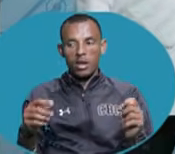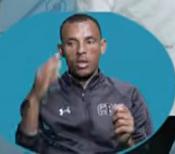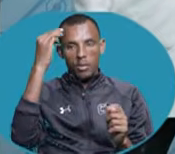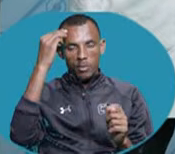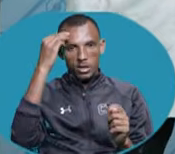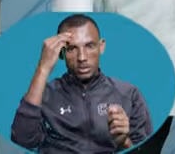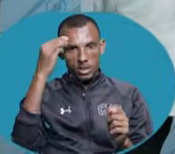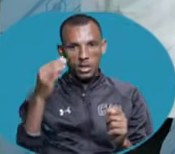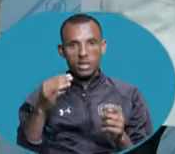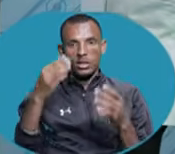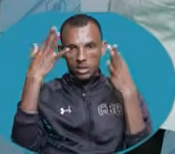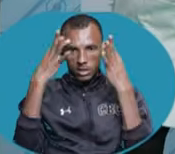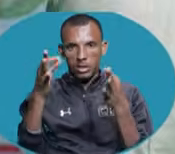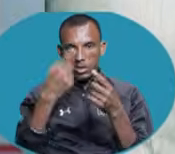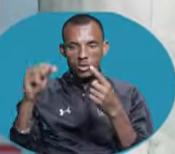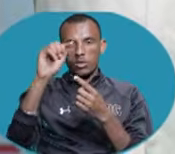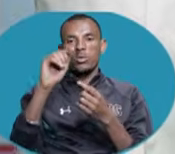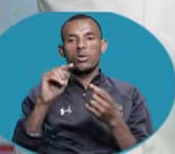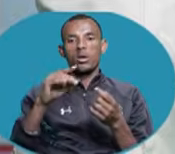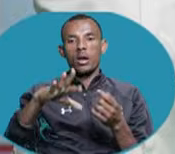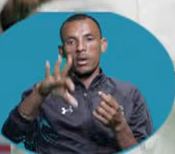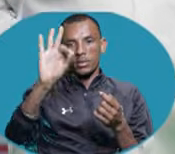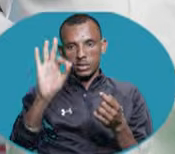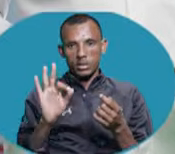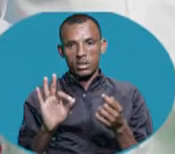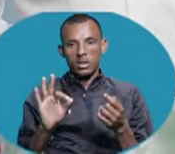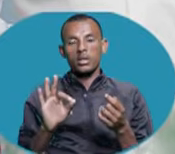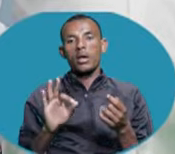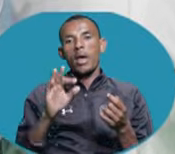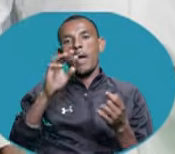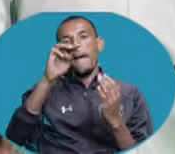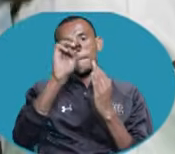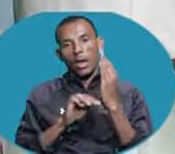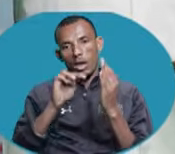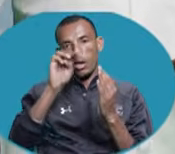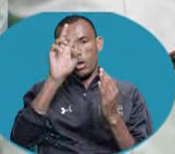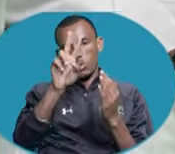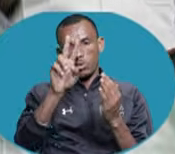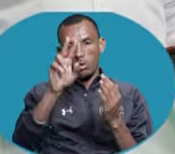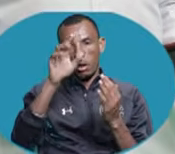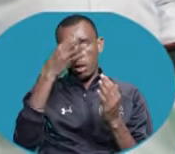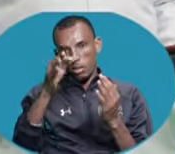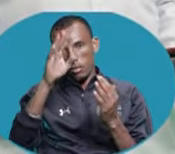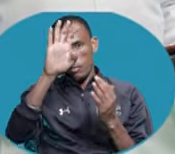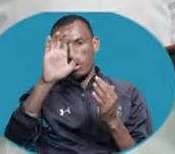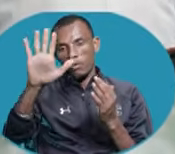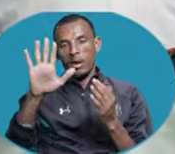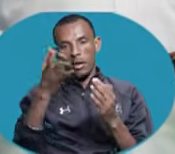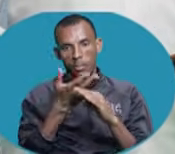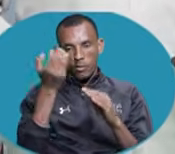capture Berlin on May 2, 1945. Before the capitulation of